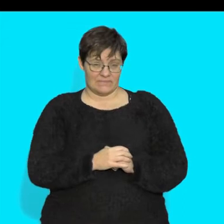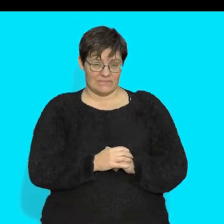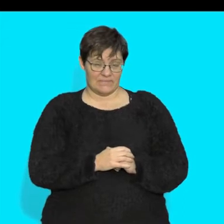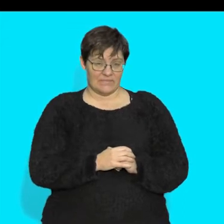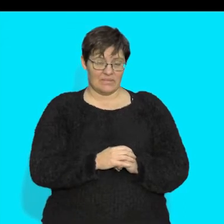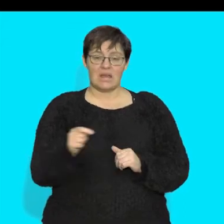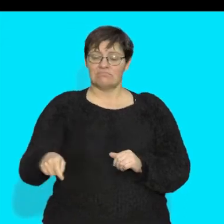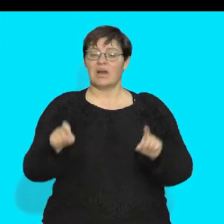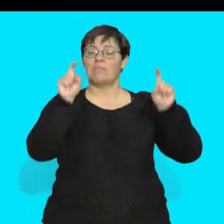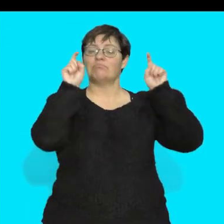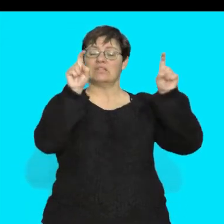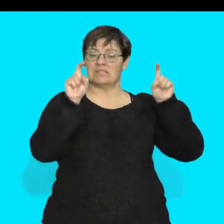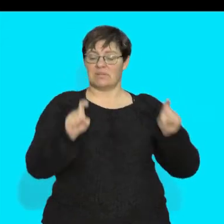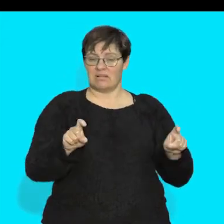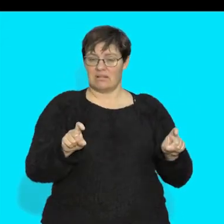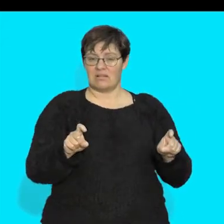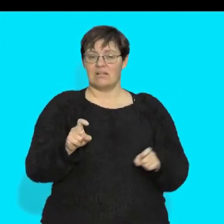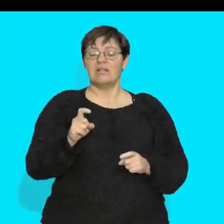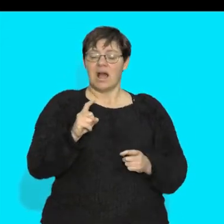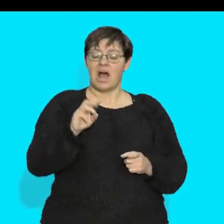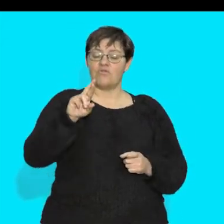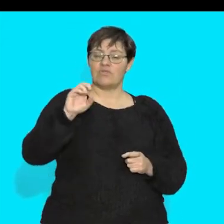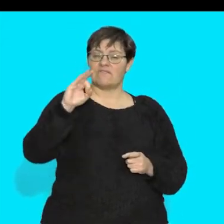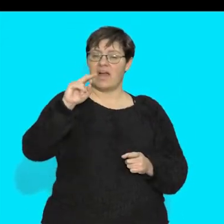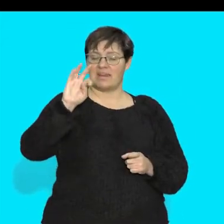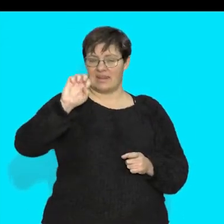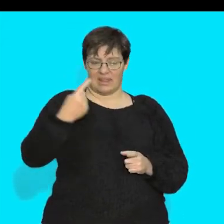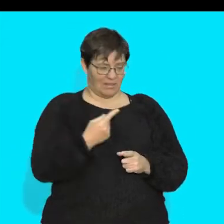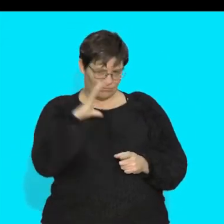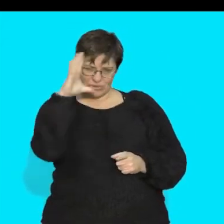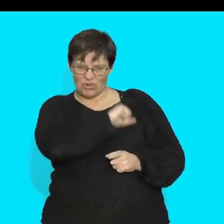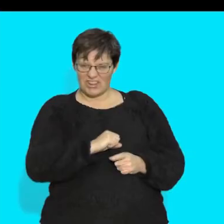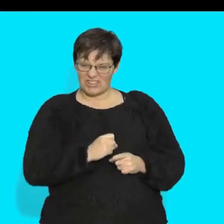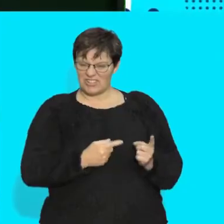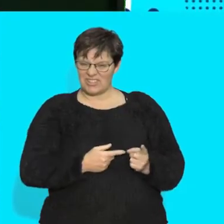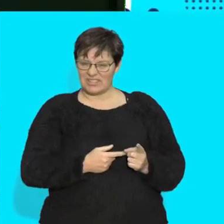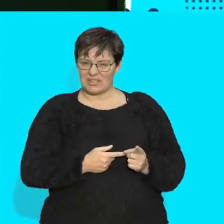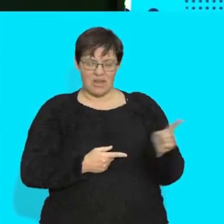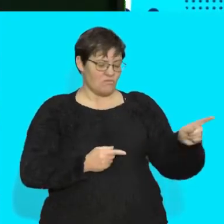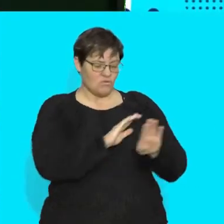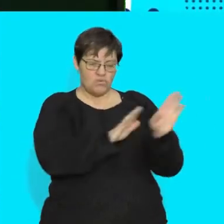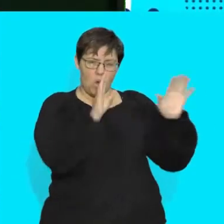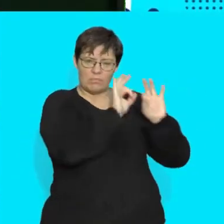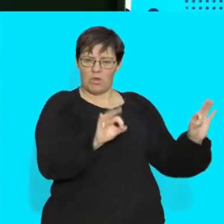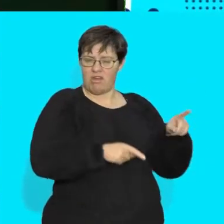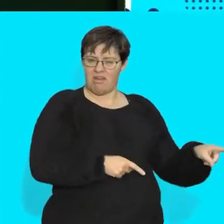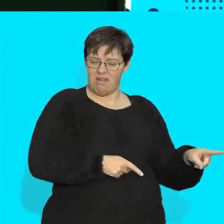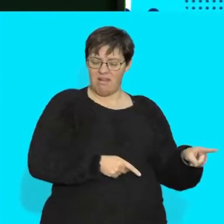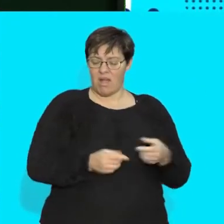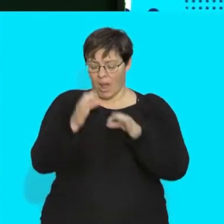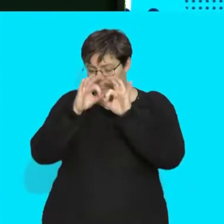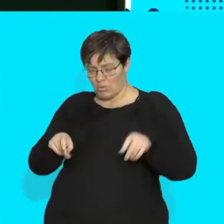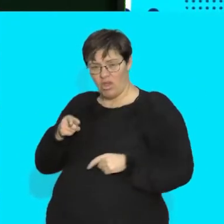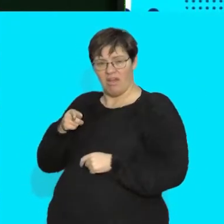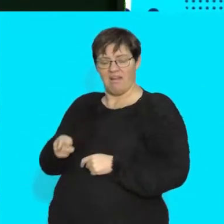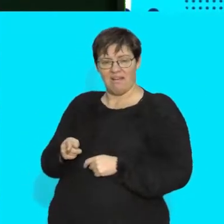is pure. And that's the principle of electrorefining. It seems strange. You've got impure